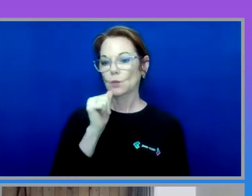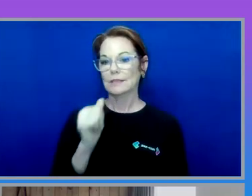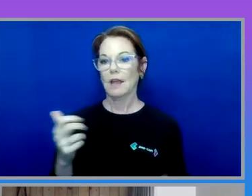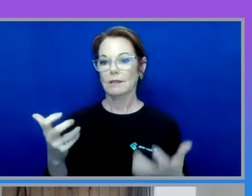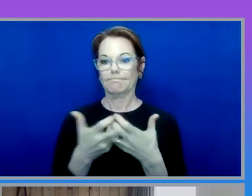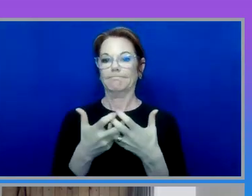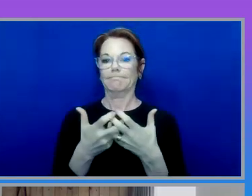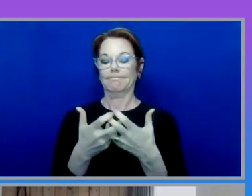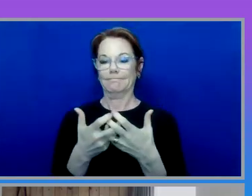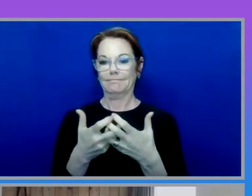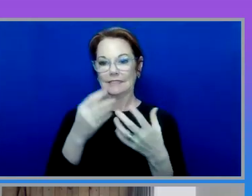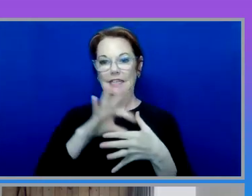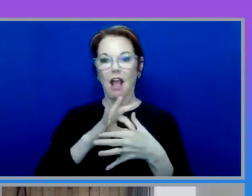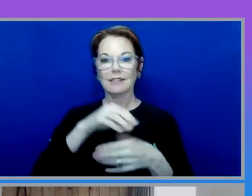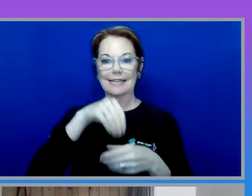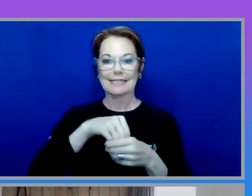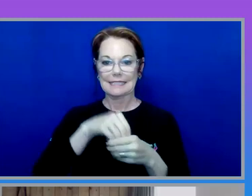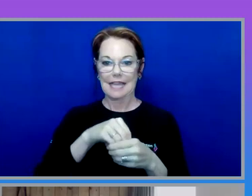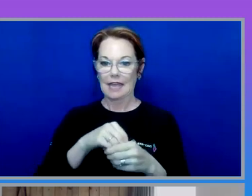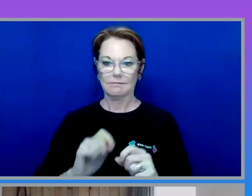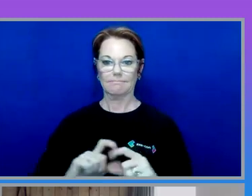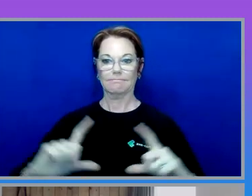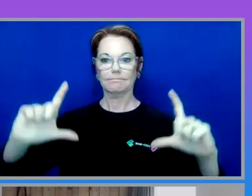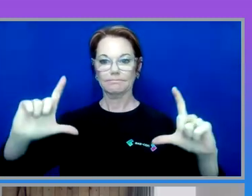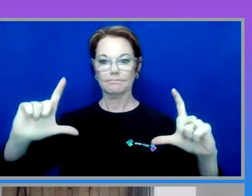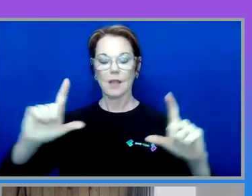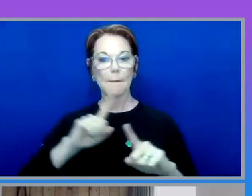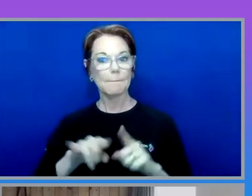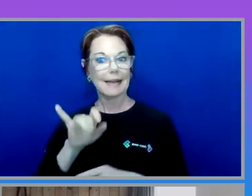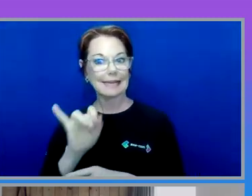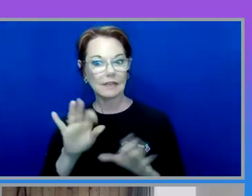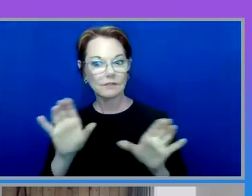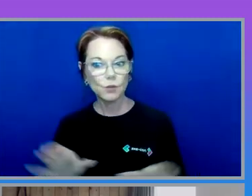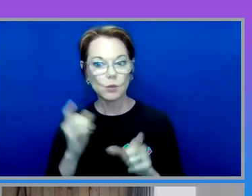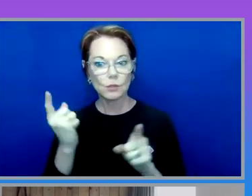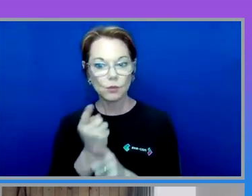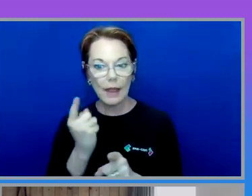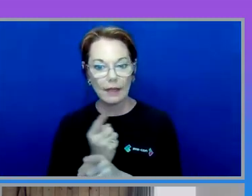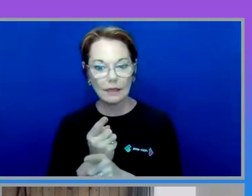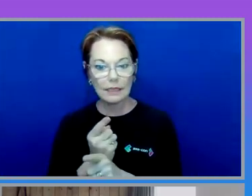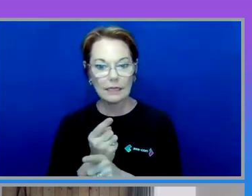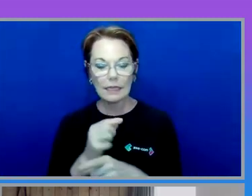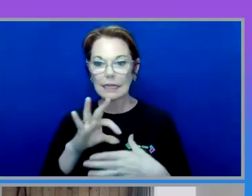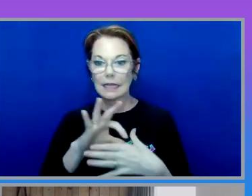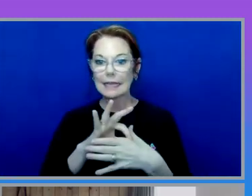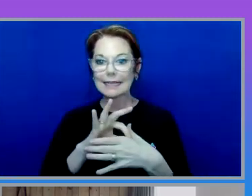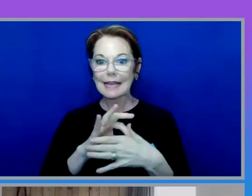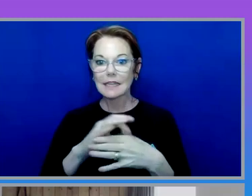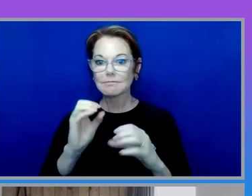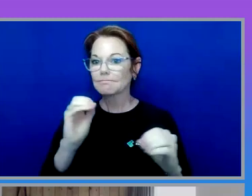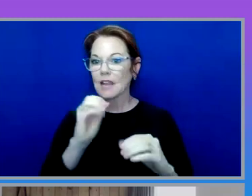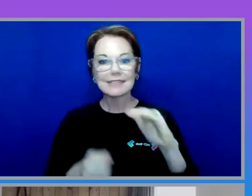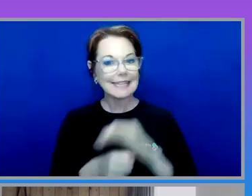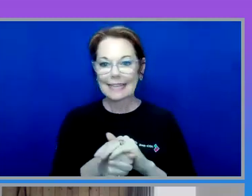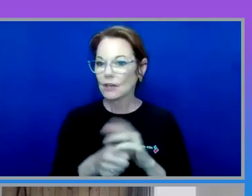the content inside. But when done correctly, none of the content is hidden or clipped when